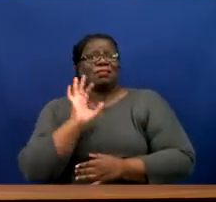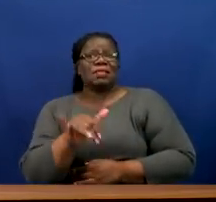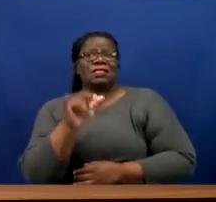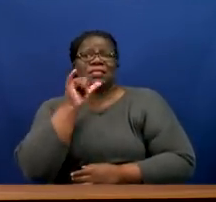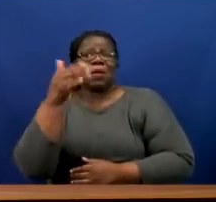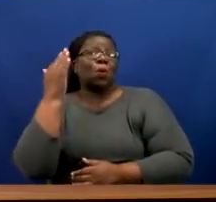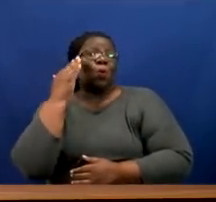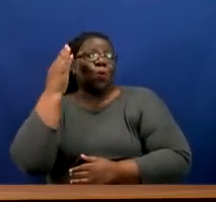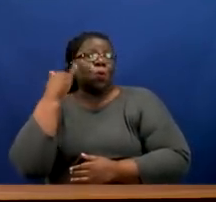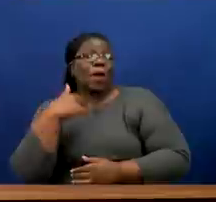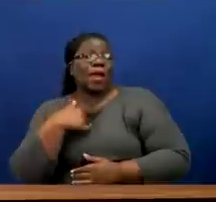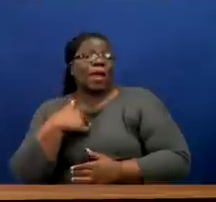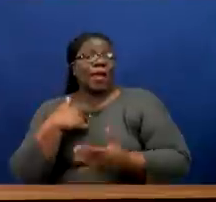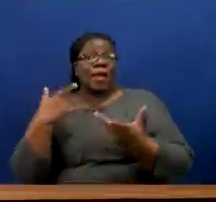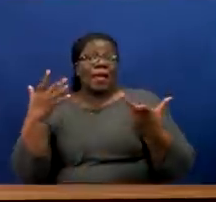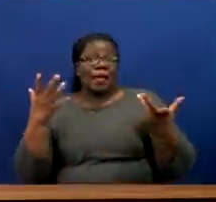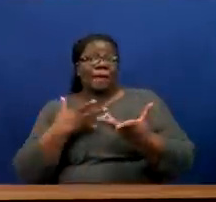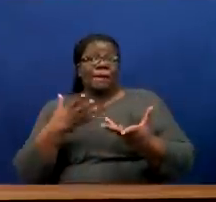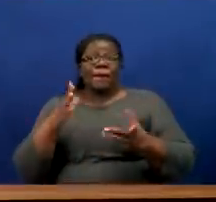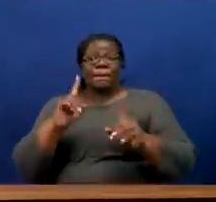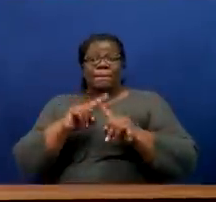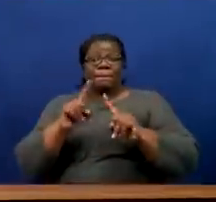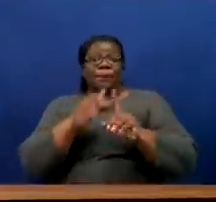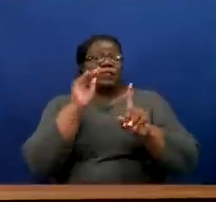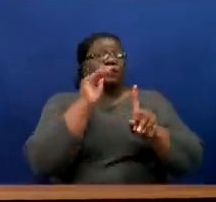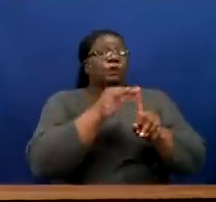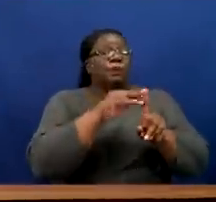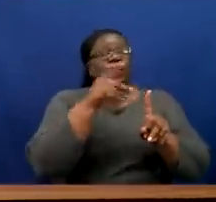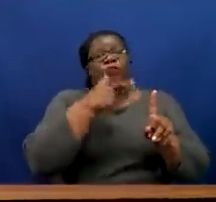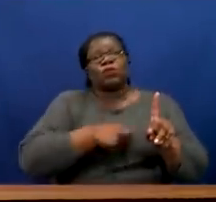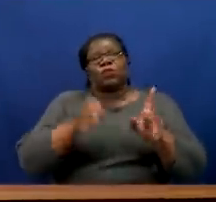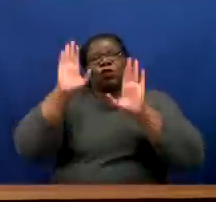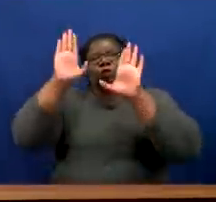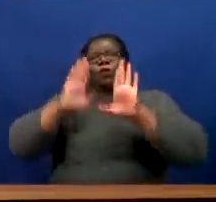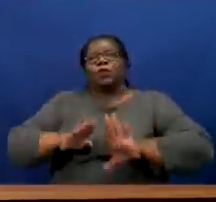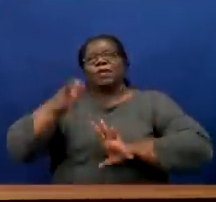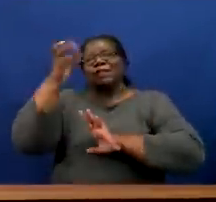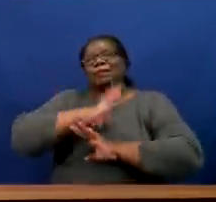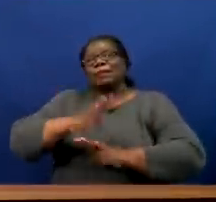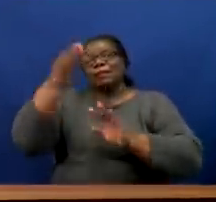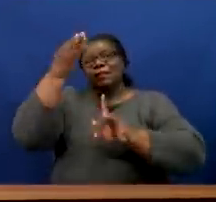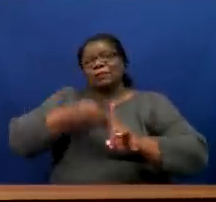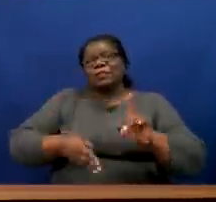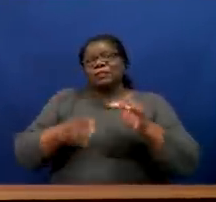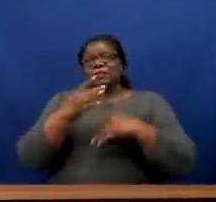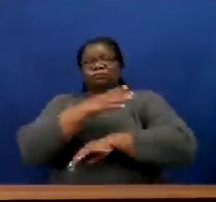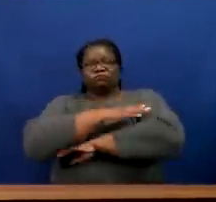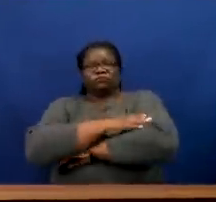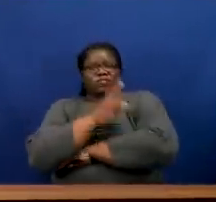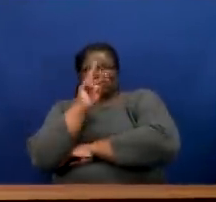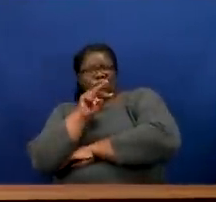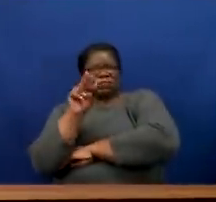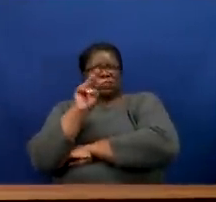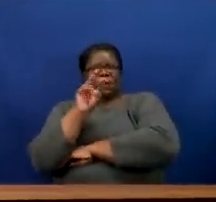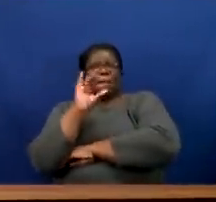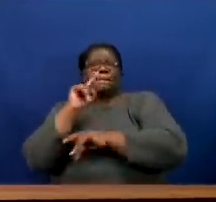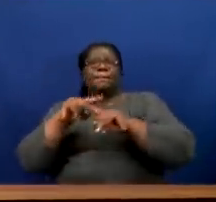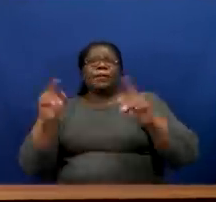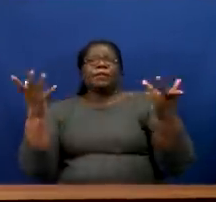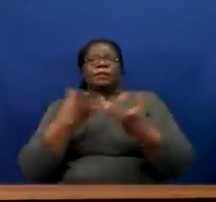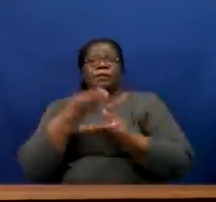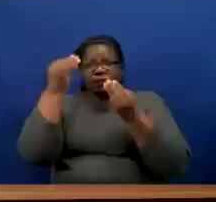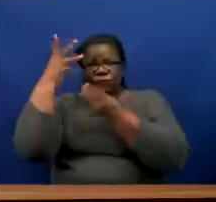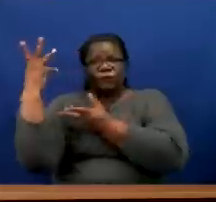here to remind you of who the great mover is. I'm not here to entertain you and thrill you. I'm here to tell you that